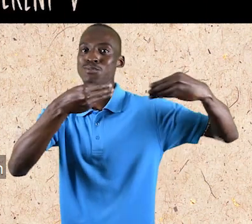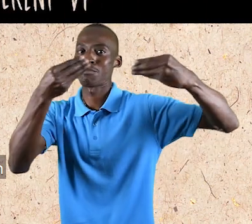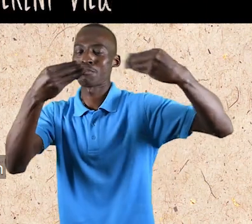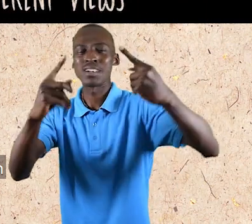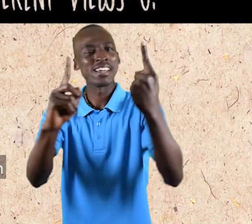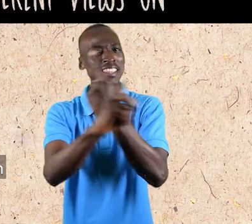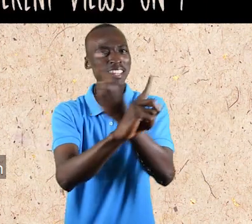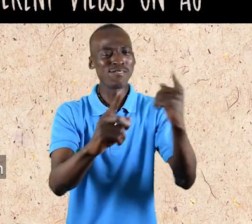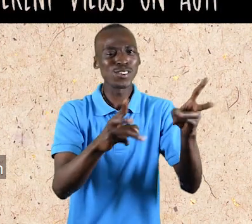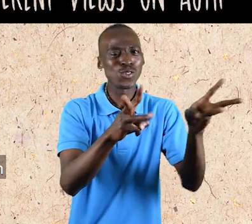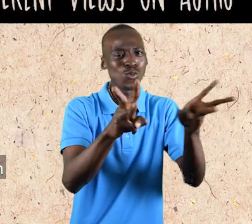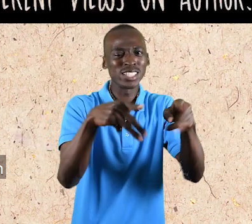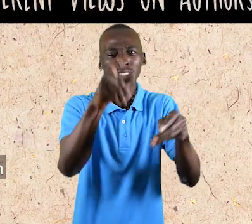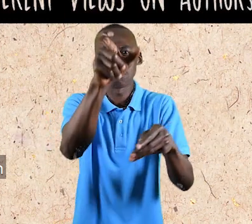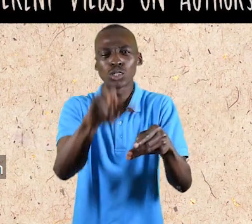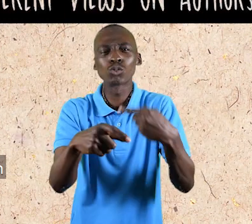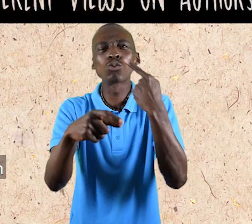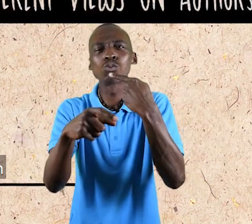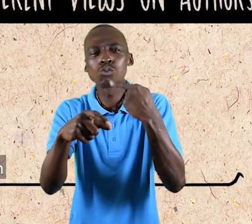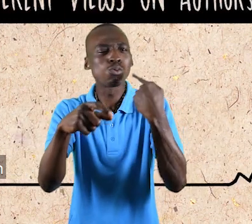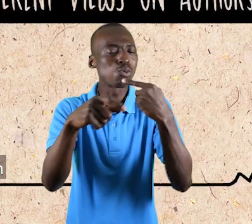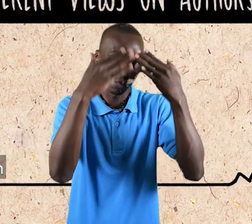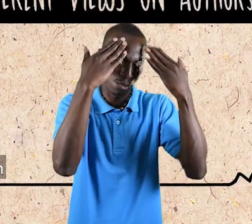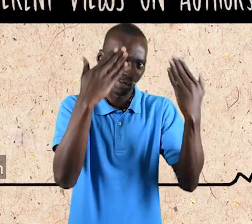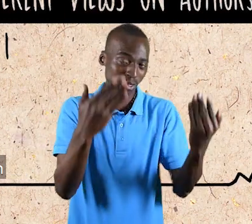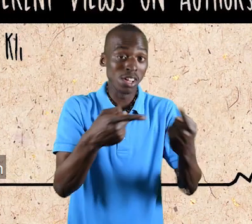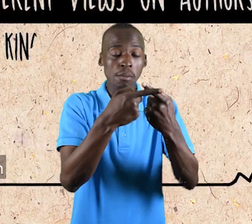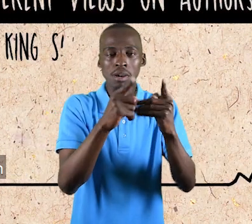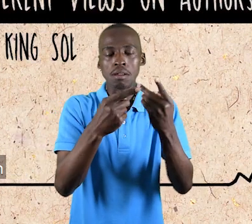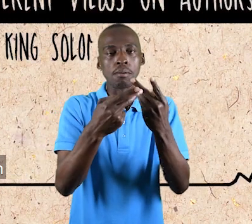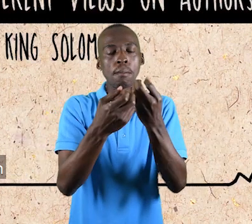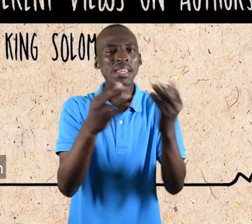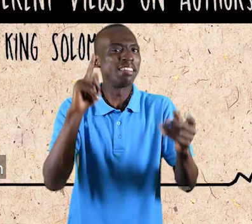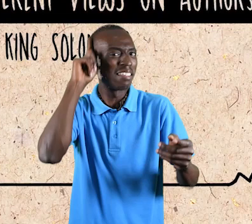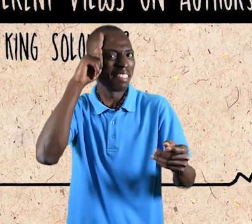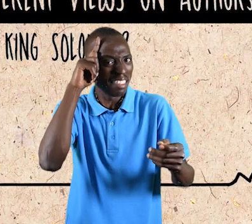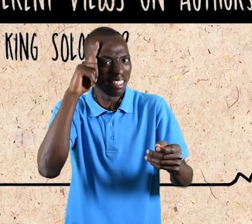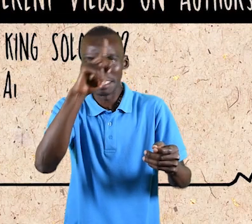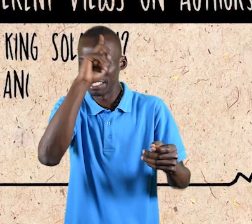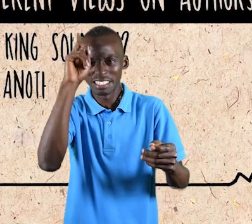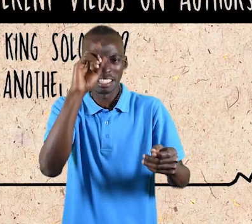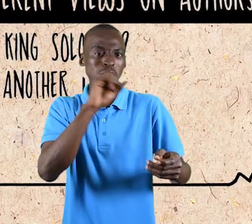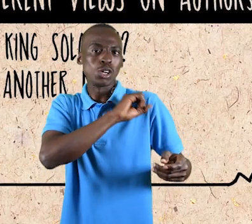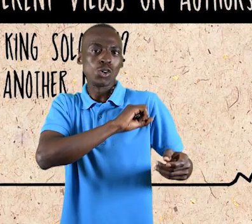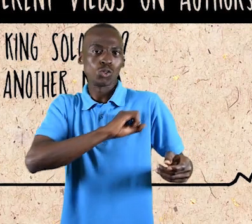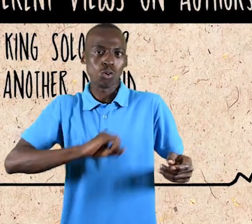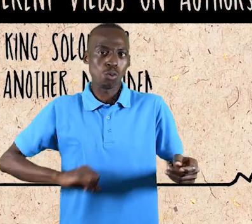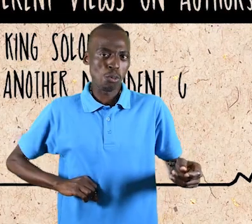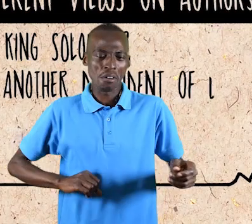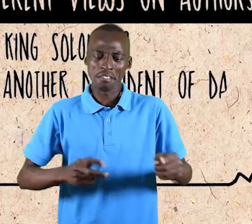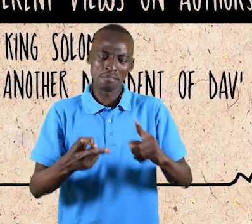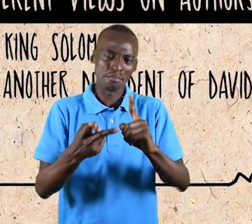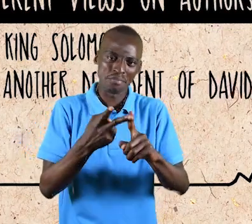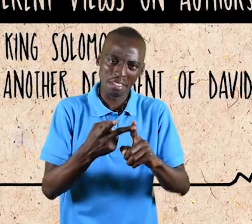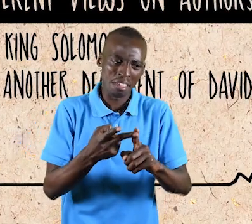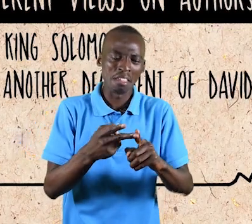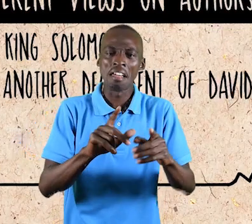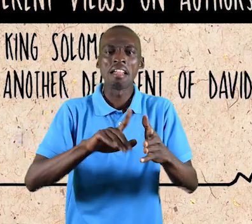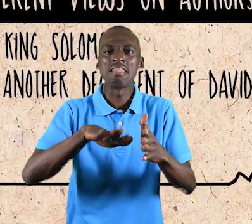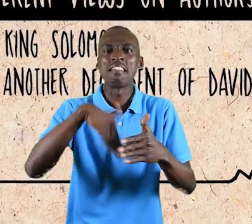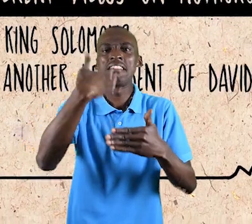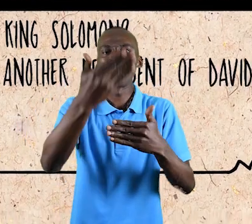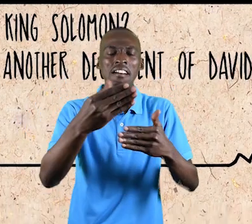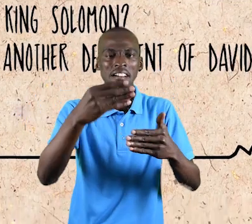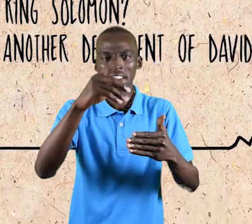different views about who this figure might have been. Many think that it refers to King Solomon, others to maybe one of the later kings of